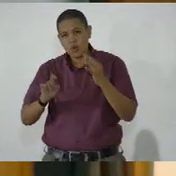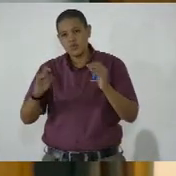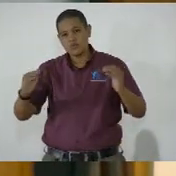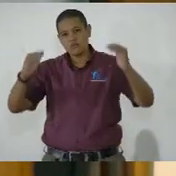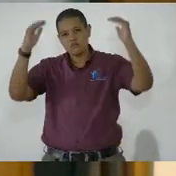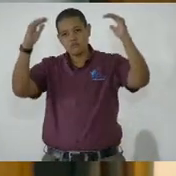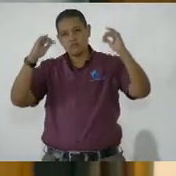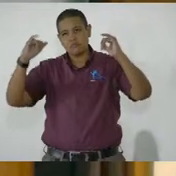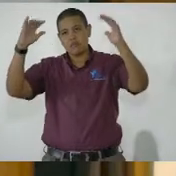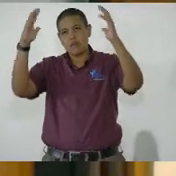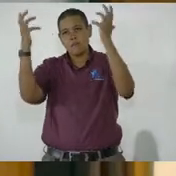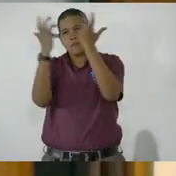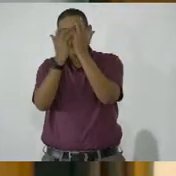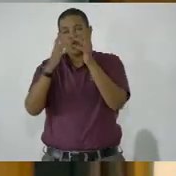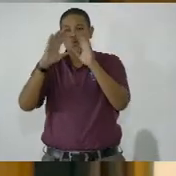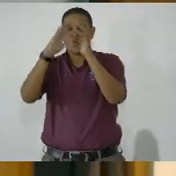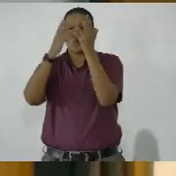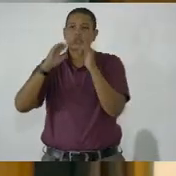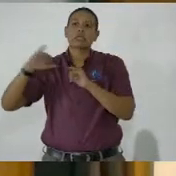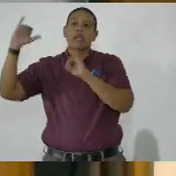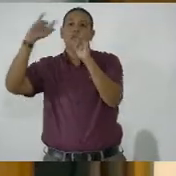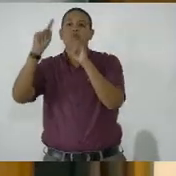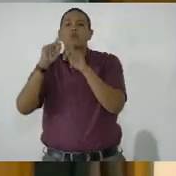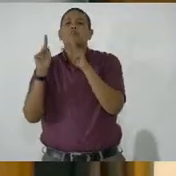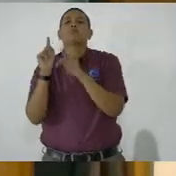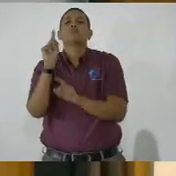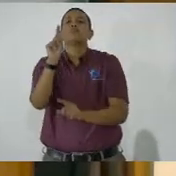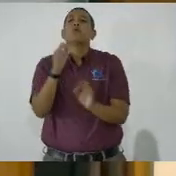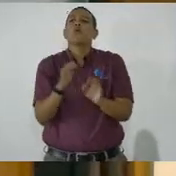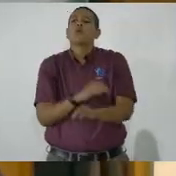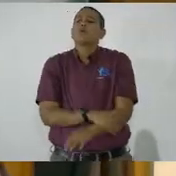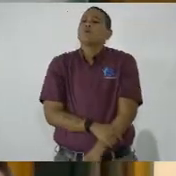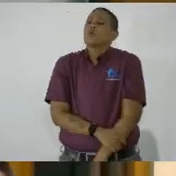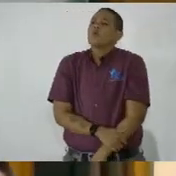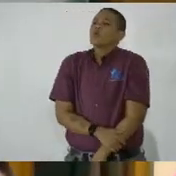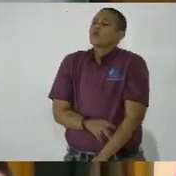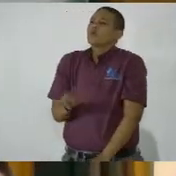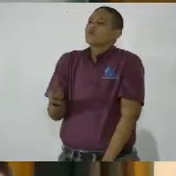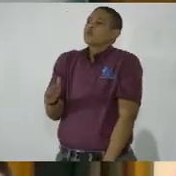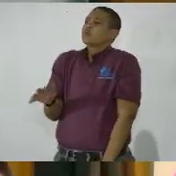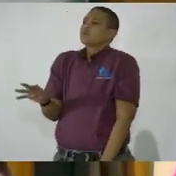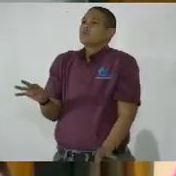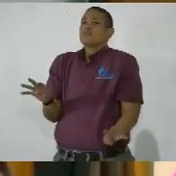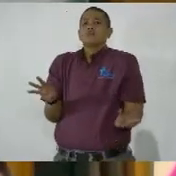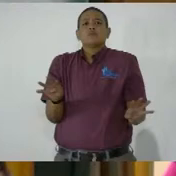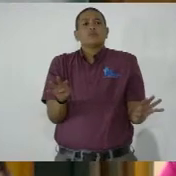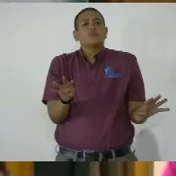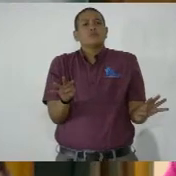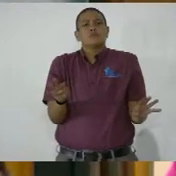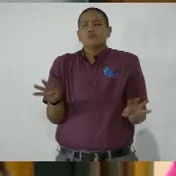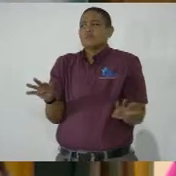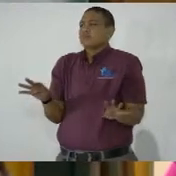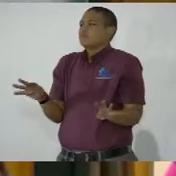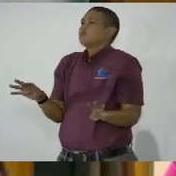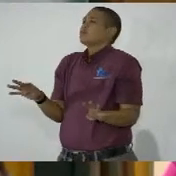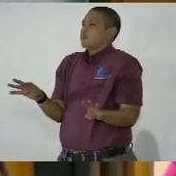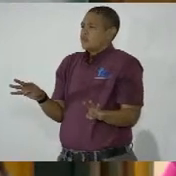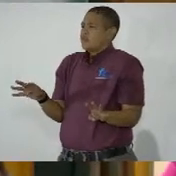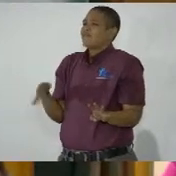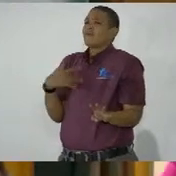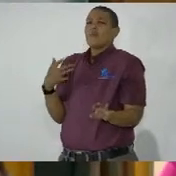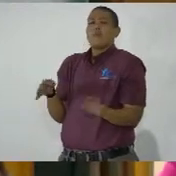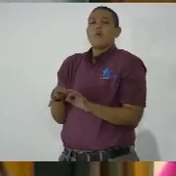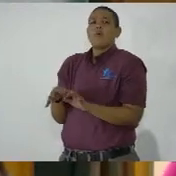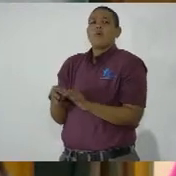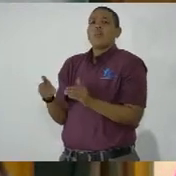so that when people go to the courts, they see a court that is iconic, that they feel that they can get justice